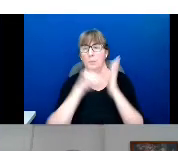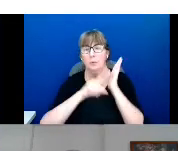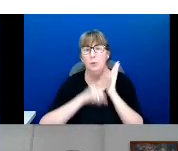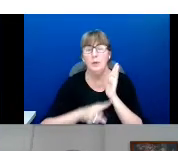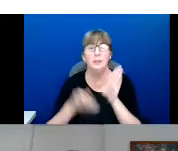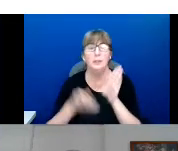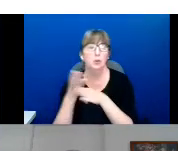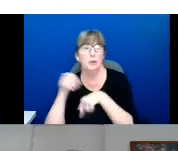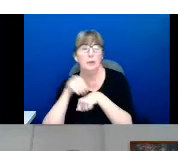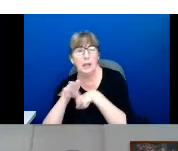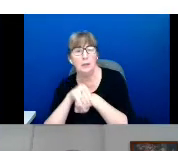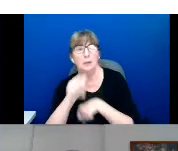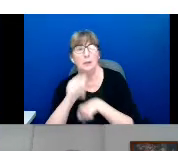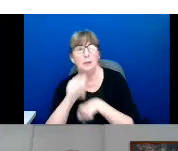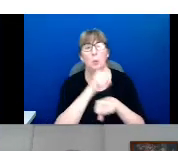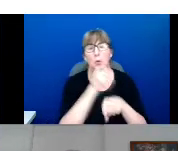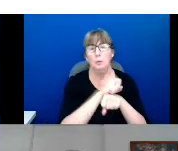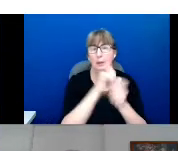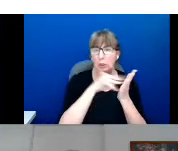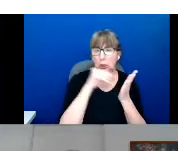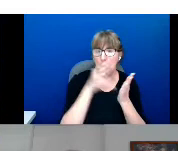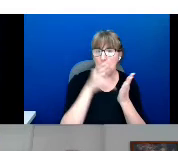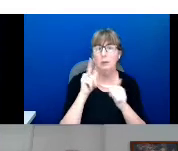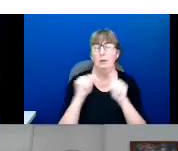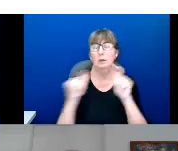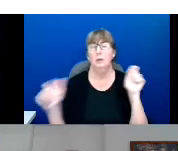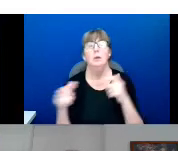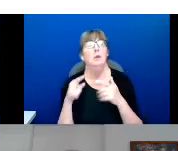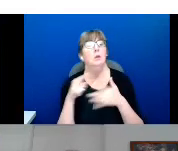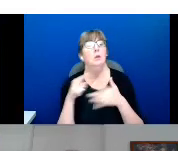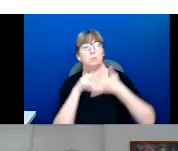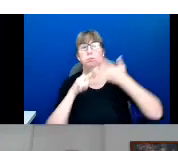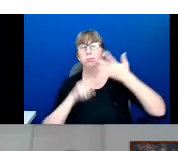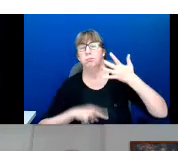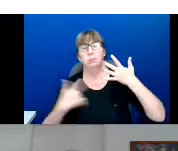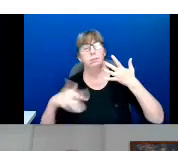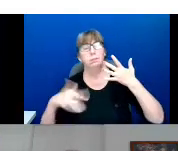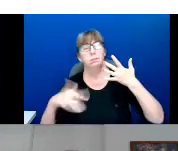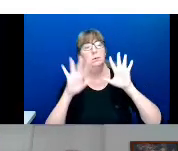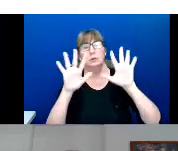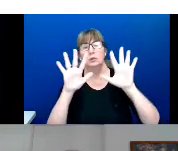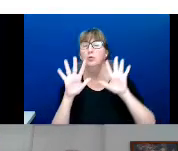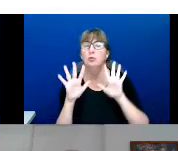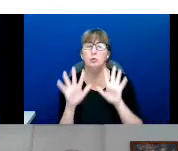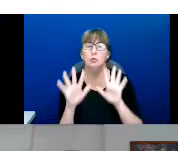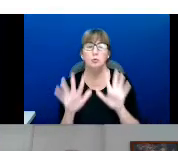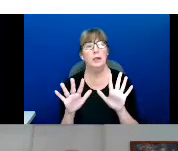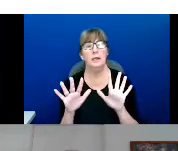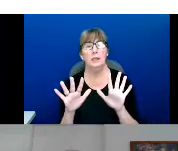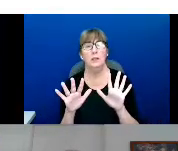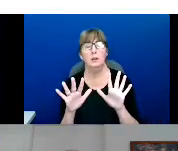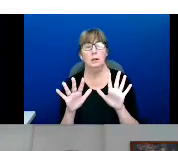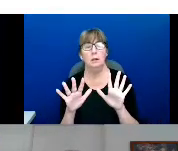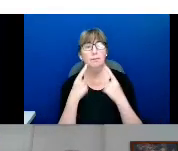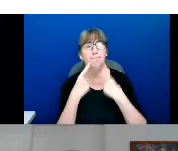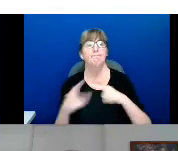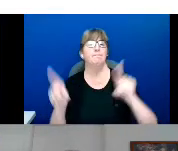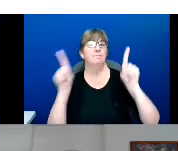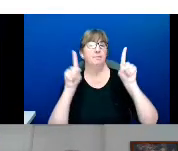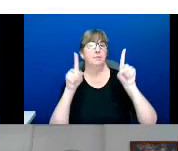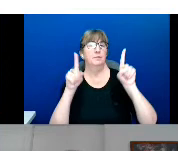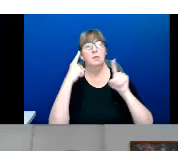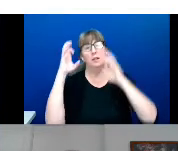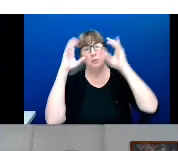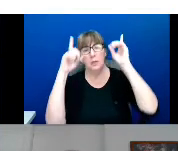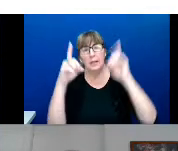the work-based learning, all these. So this was just really another great thing to happen to education.